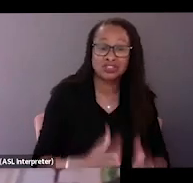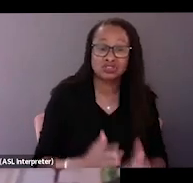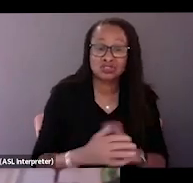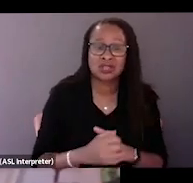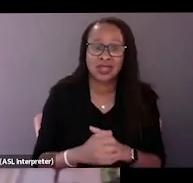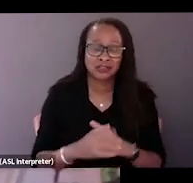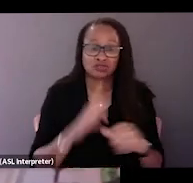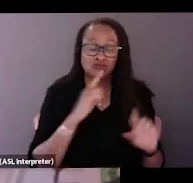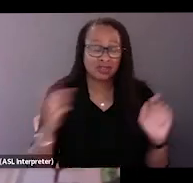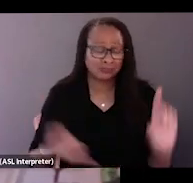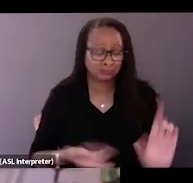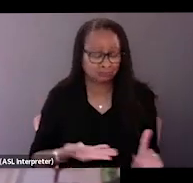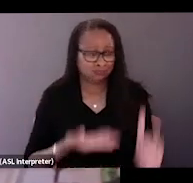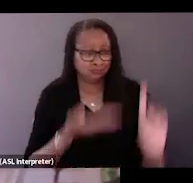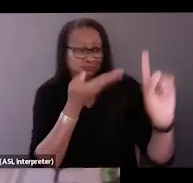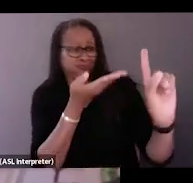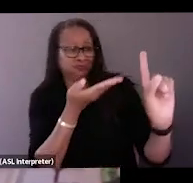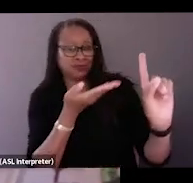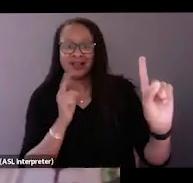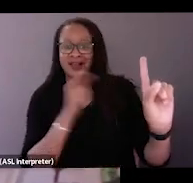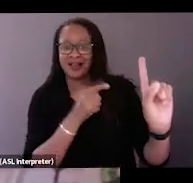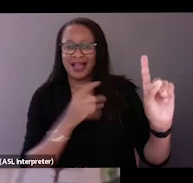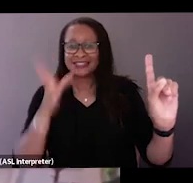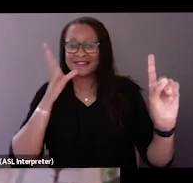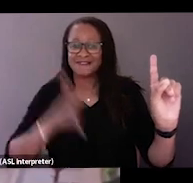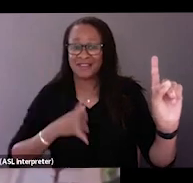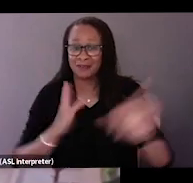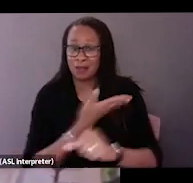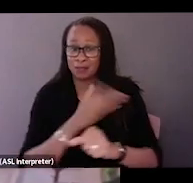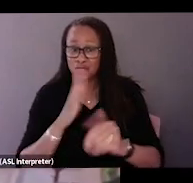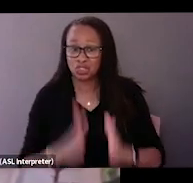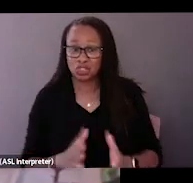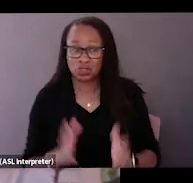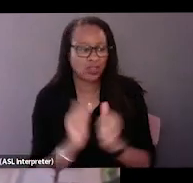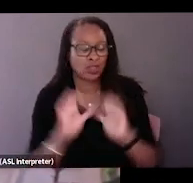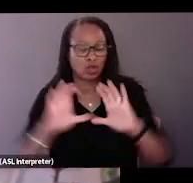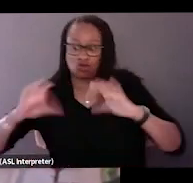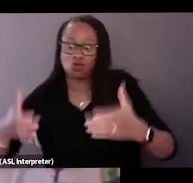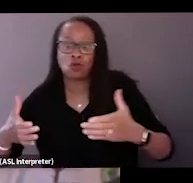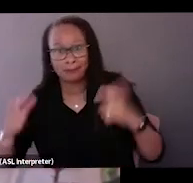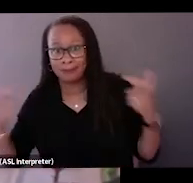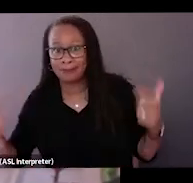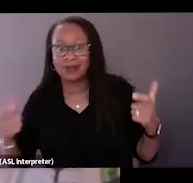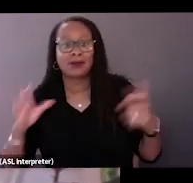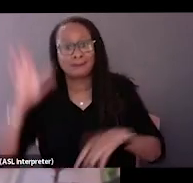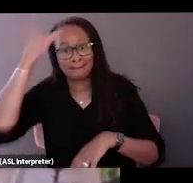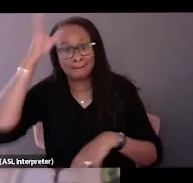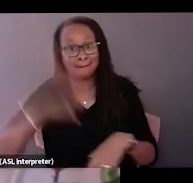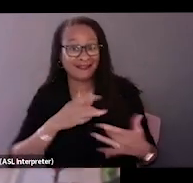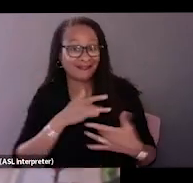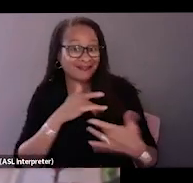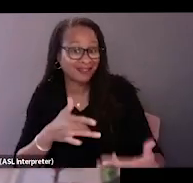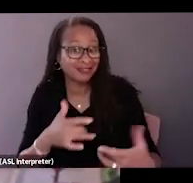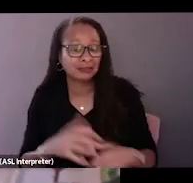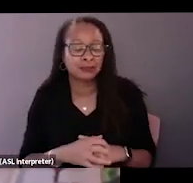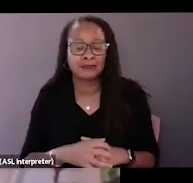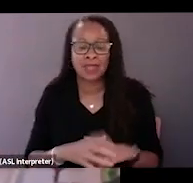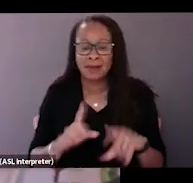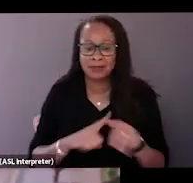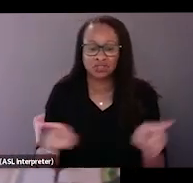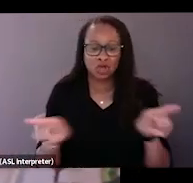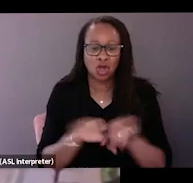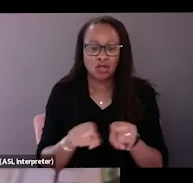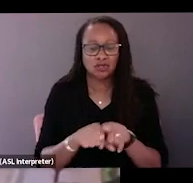stands out as a female musician among men. But then she also seems almost like, she's